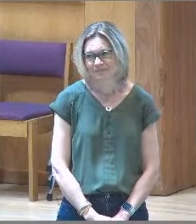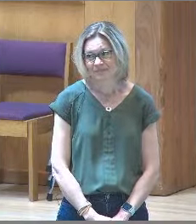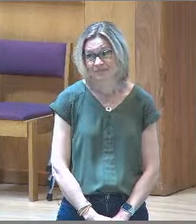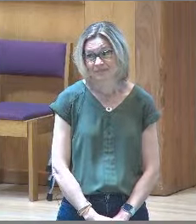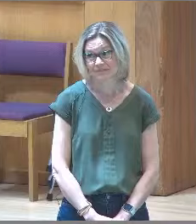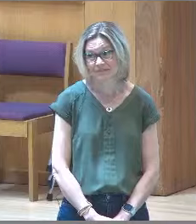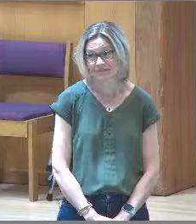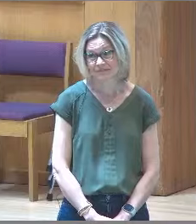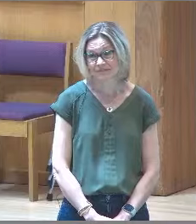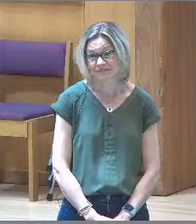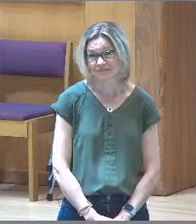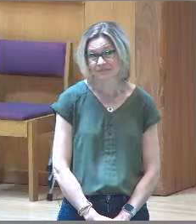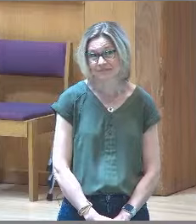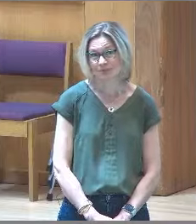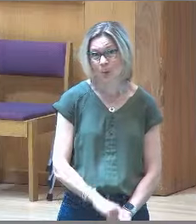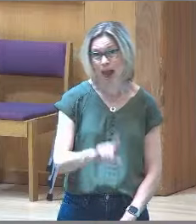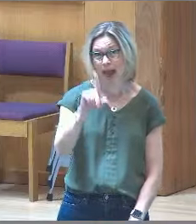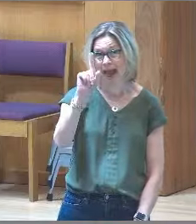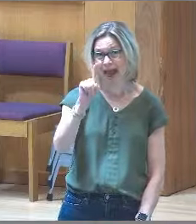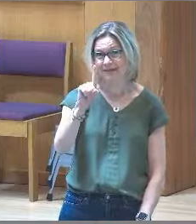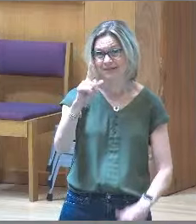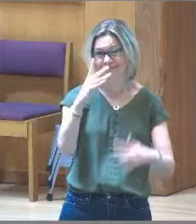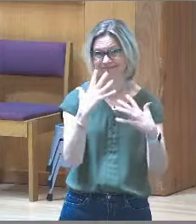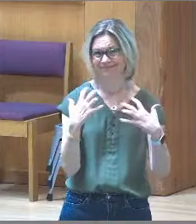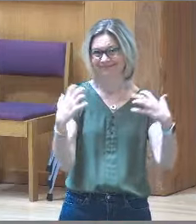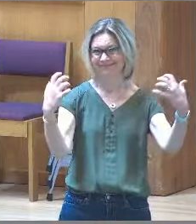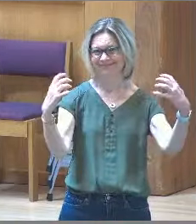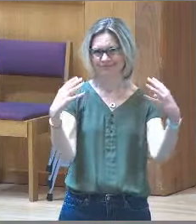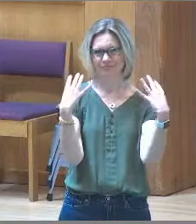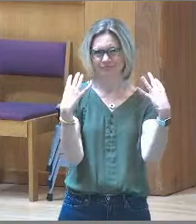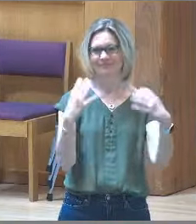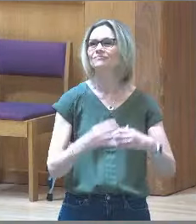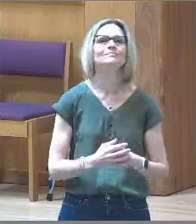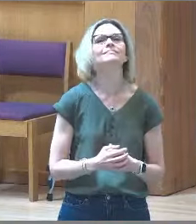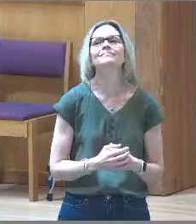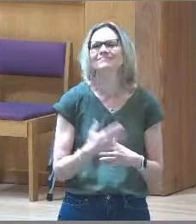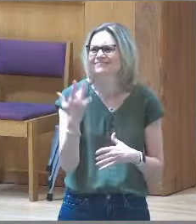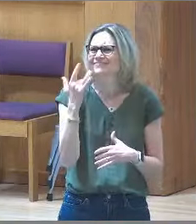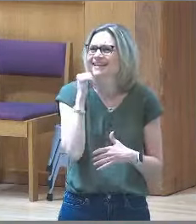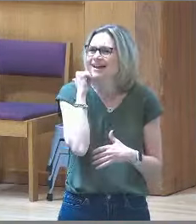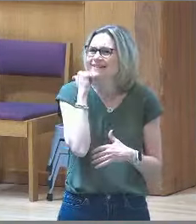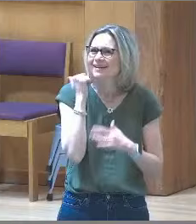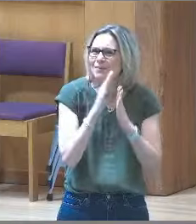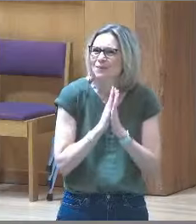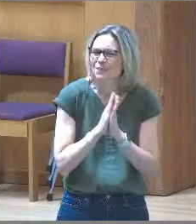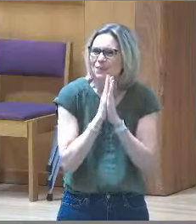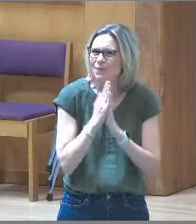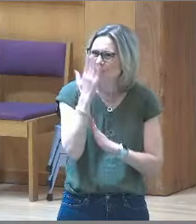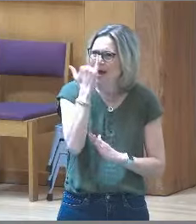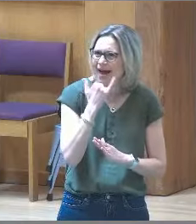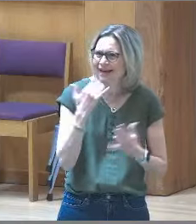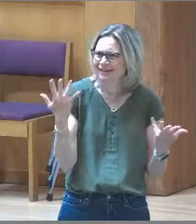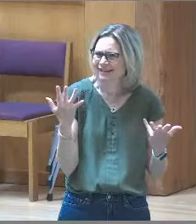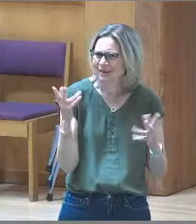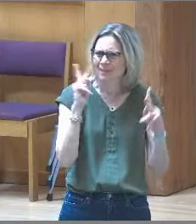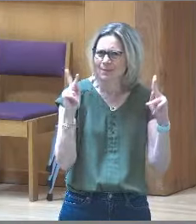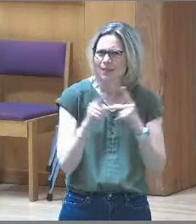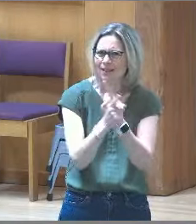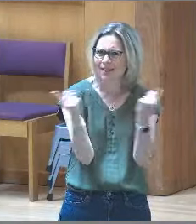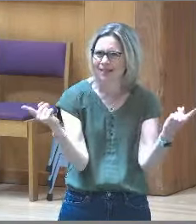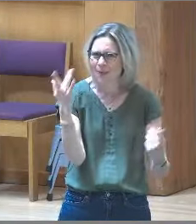When we ask the people looking at us, what should we pray in every day, people?